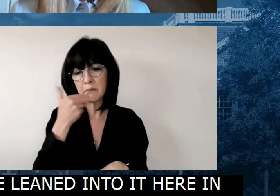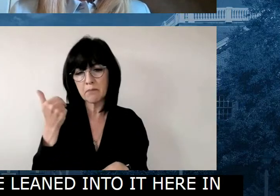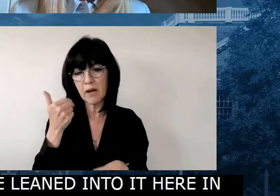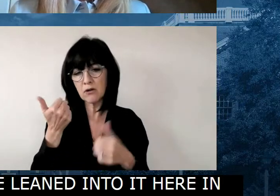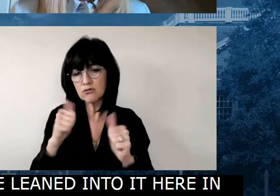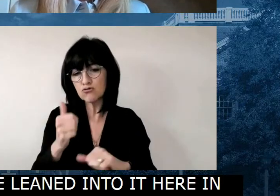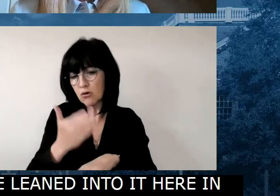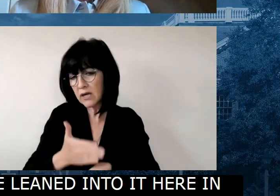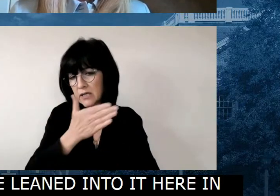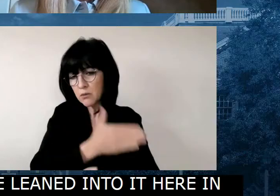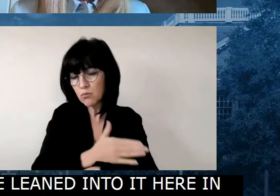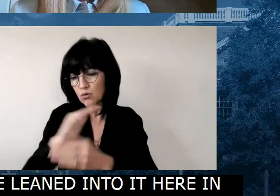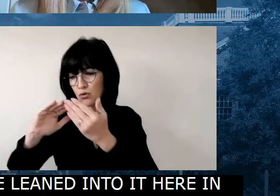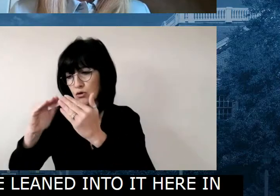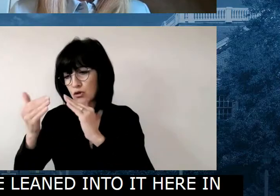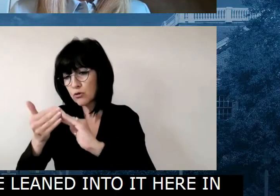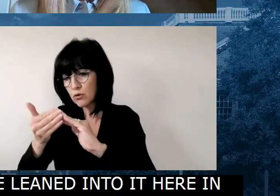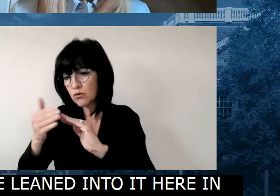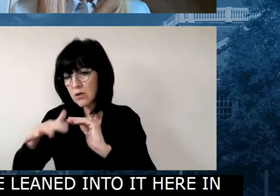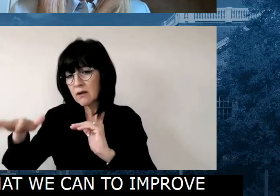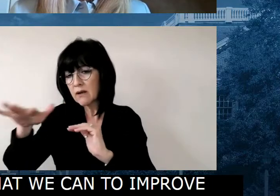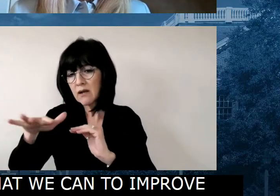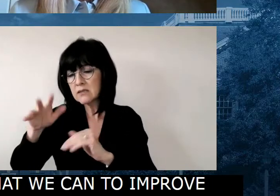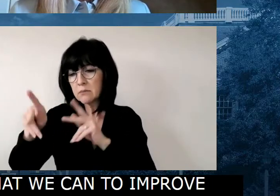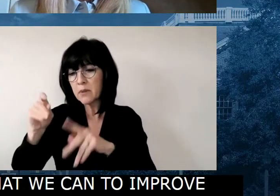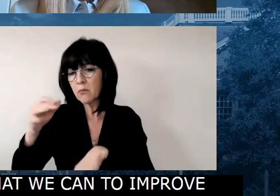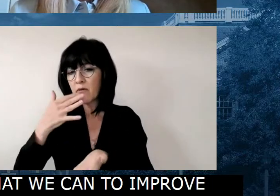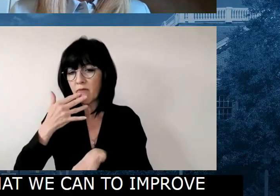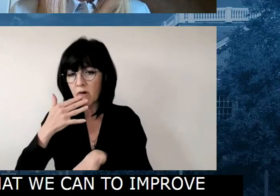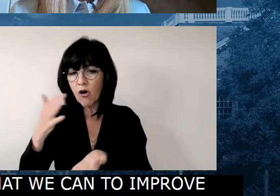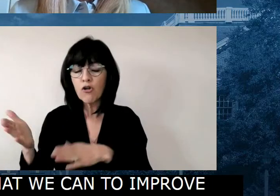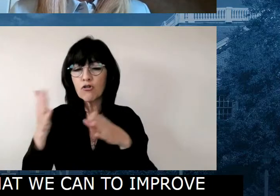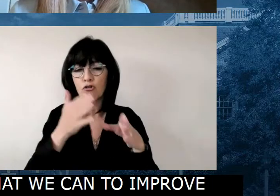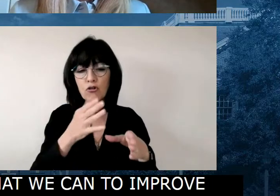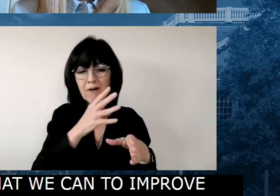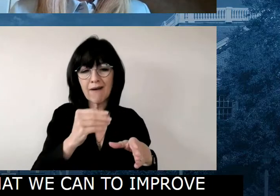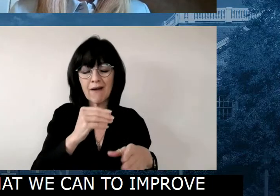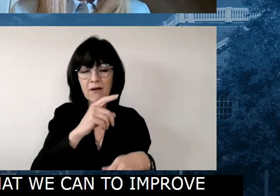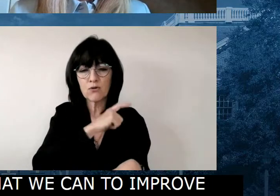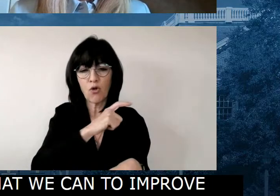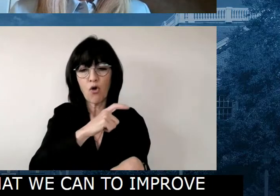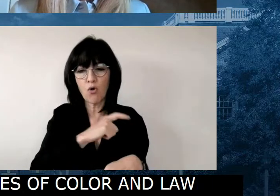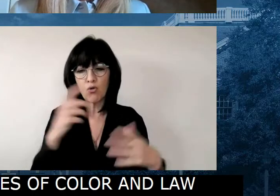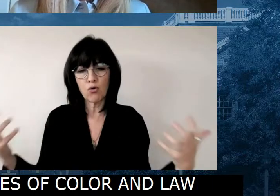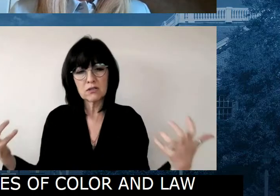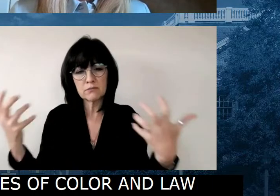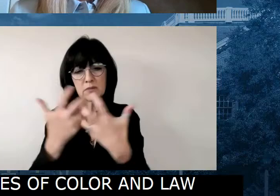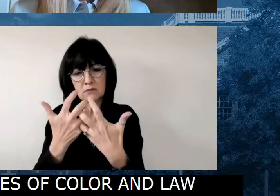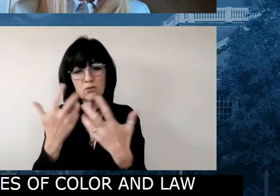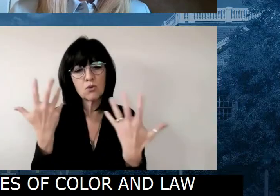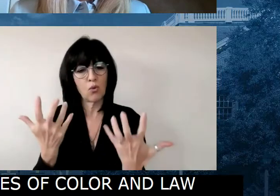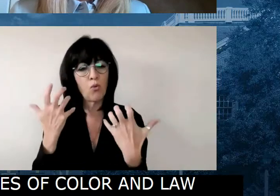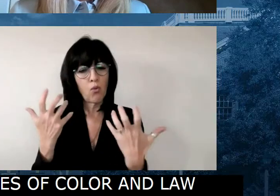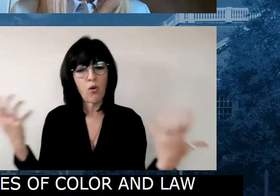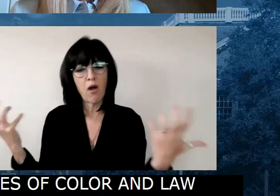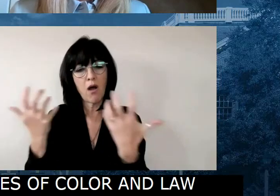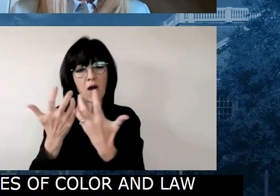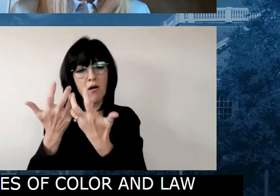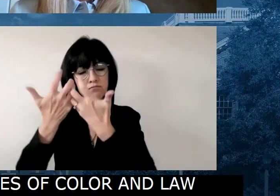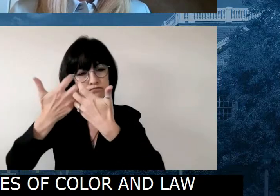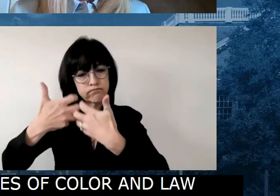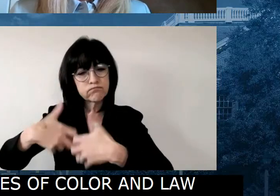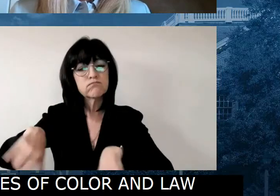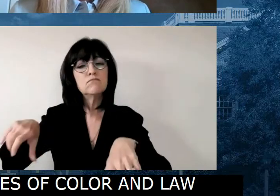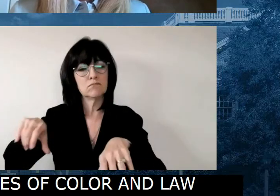relationship between communities of color and law enforcement, and we continue to try to do